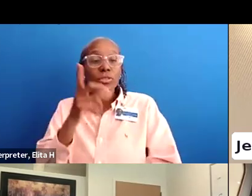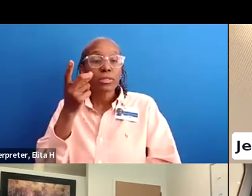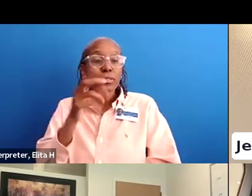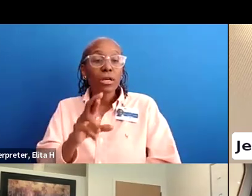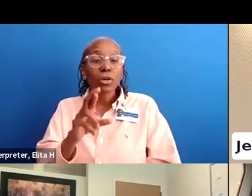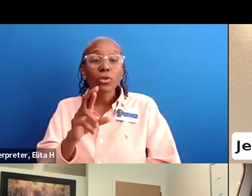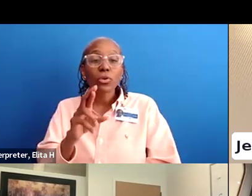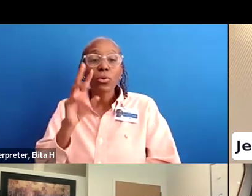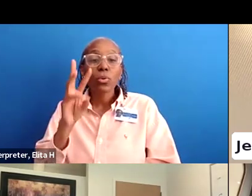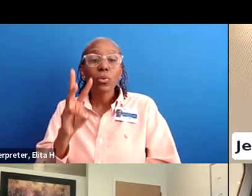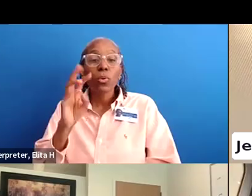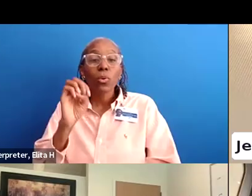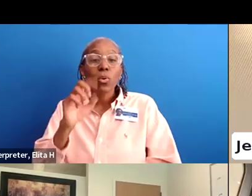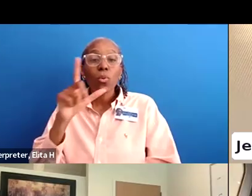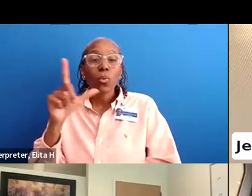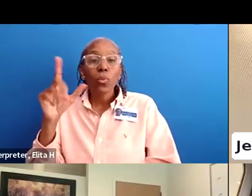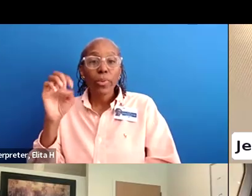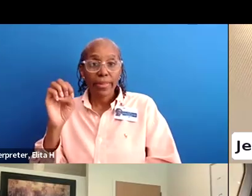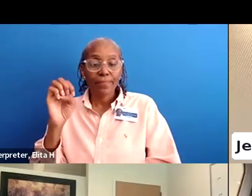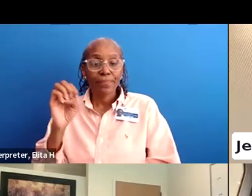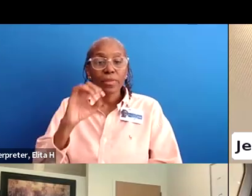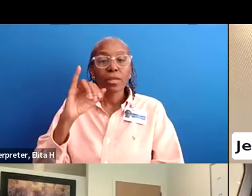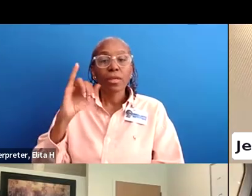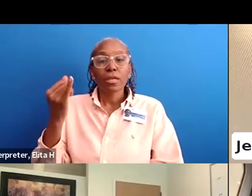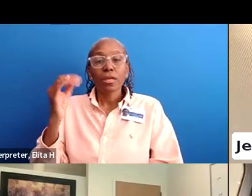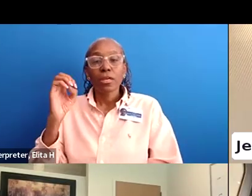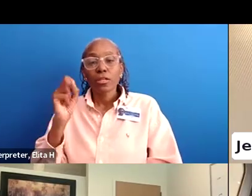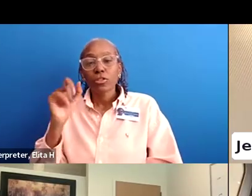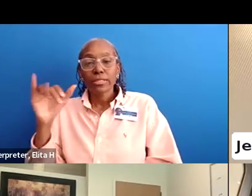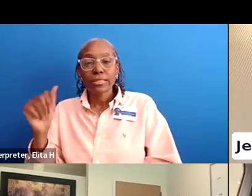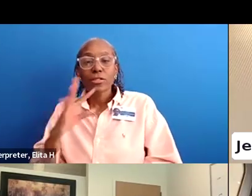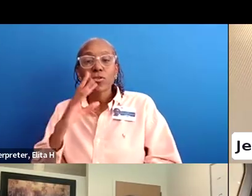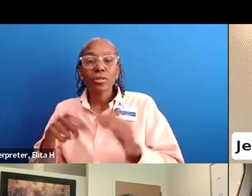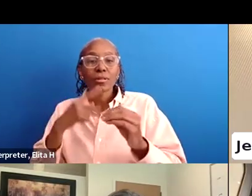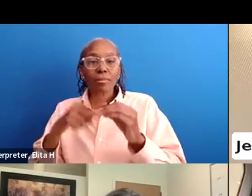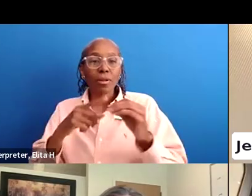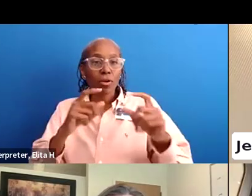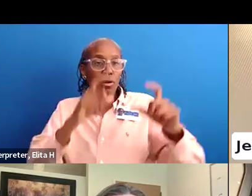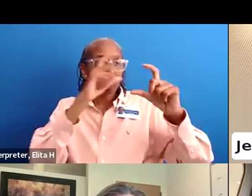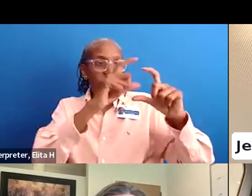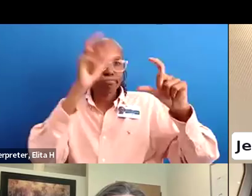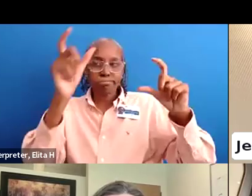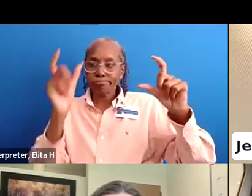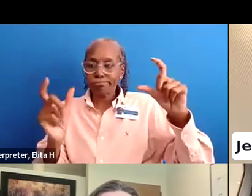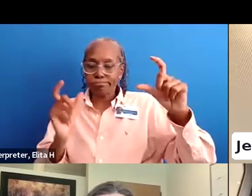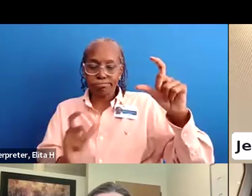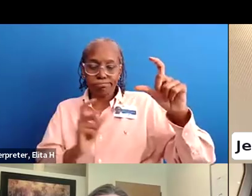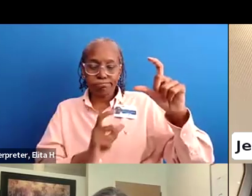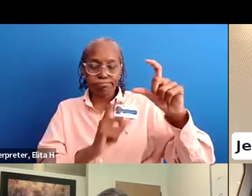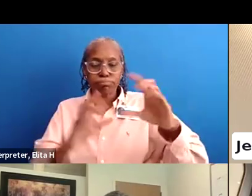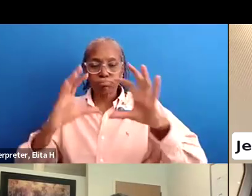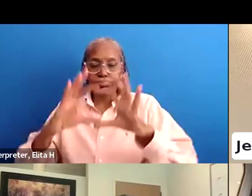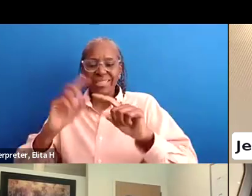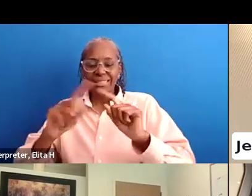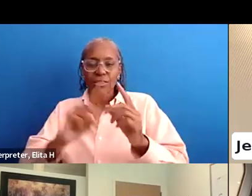Welle because Jessica brought up her bubble map with, the different projects, all the